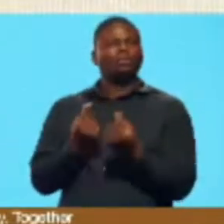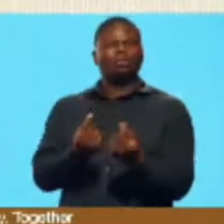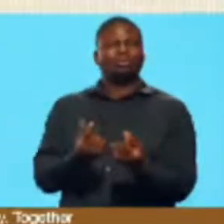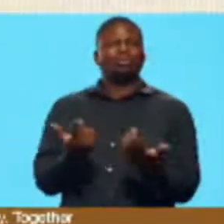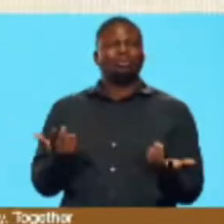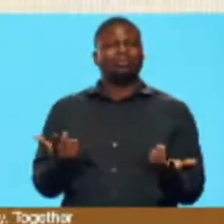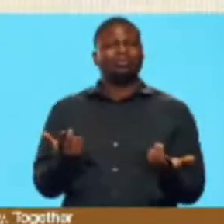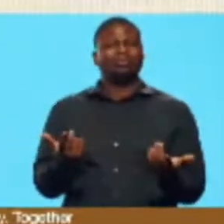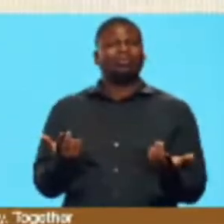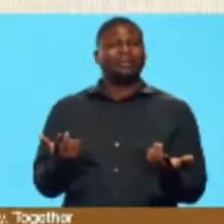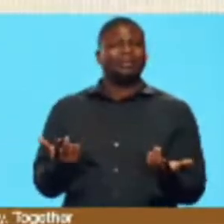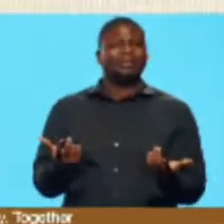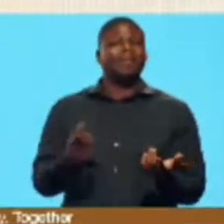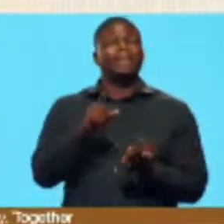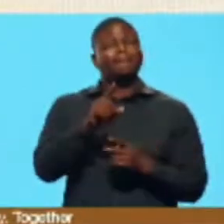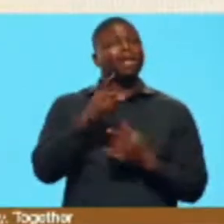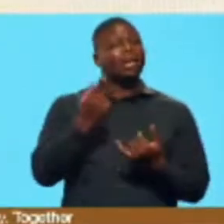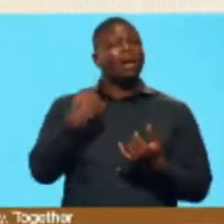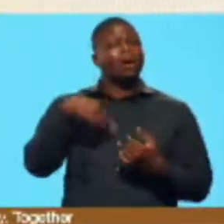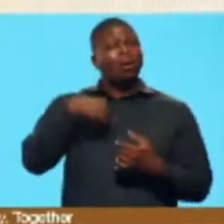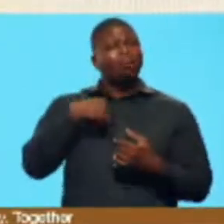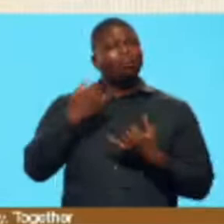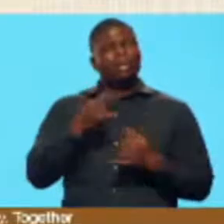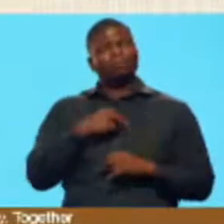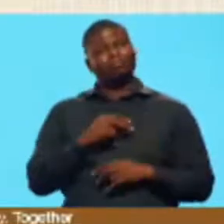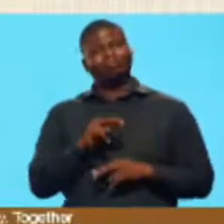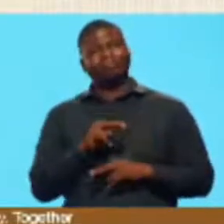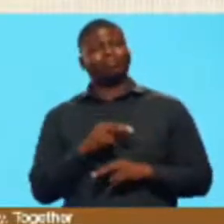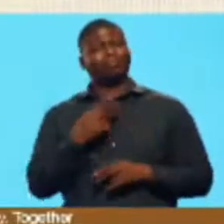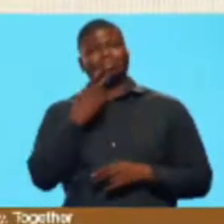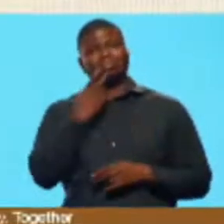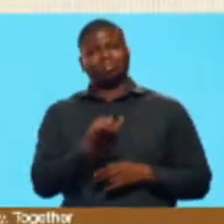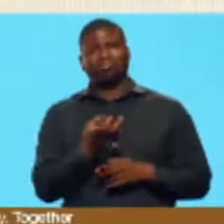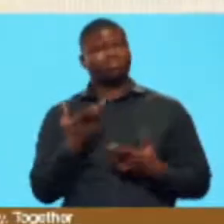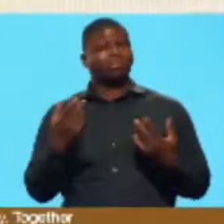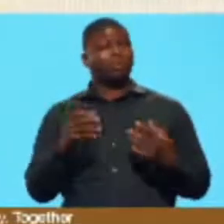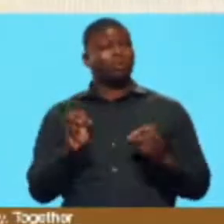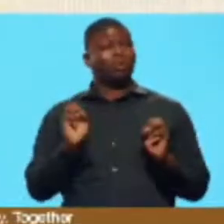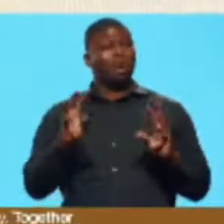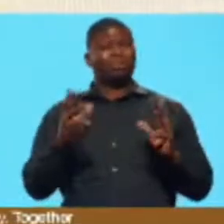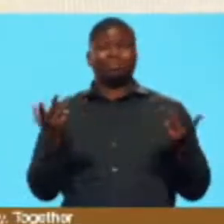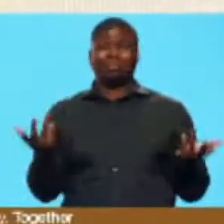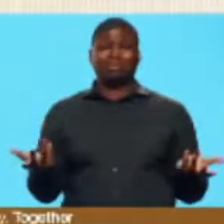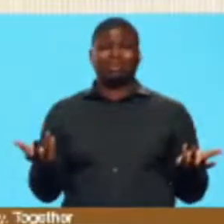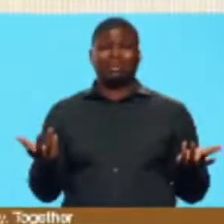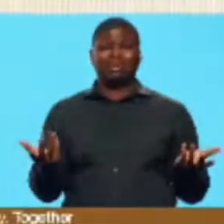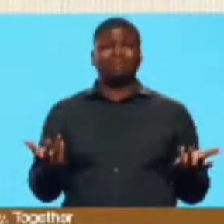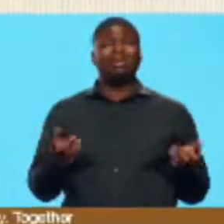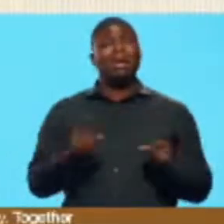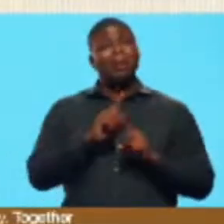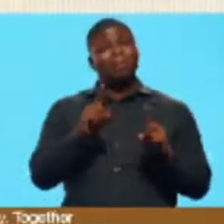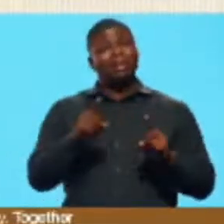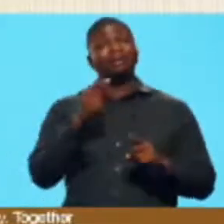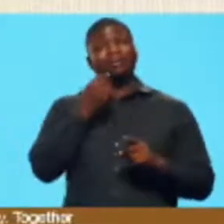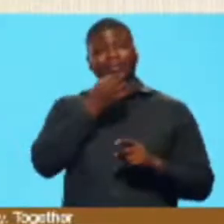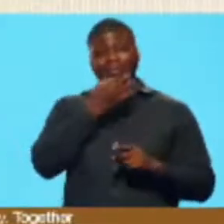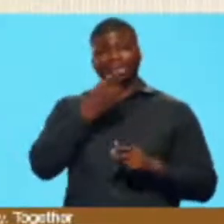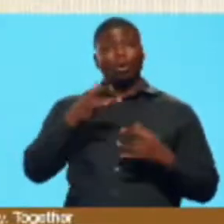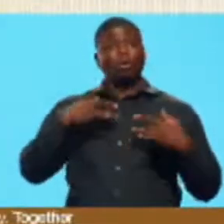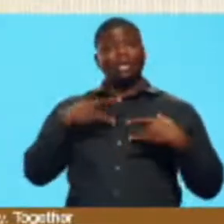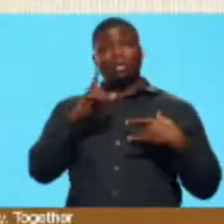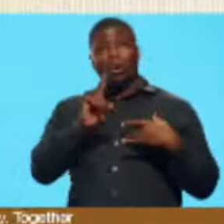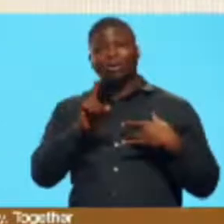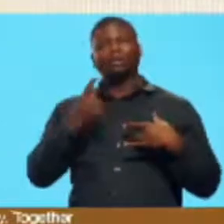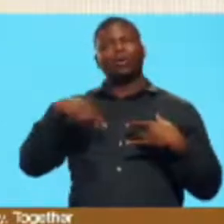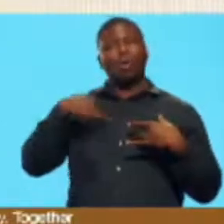36 is really unbelievable. So my question is, when are we going to sit together and address that?